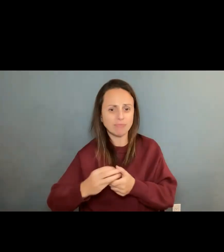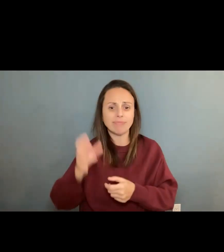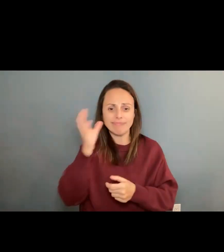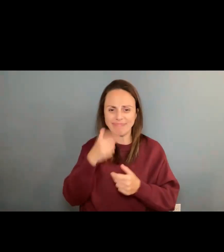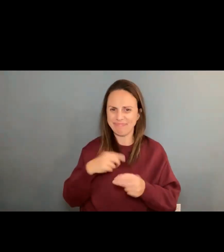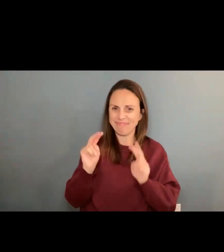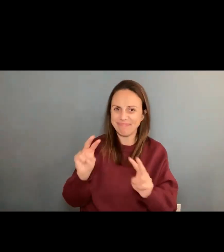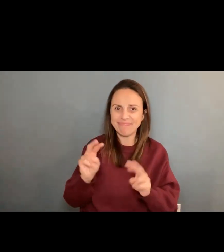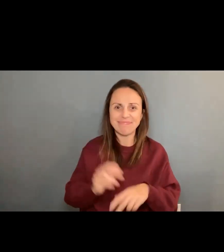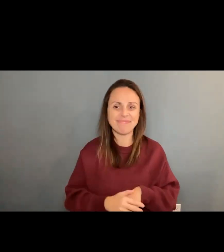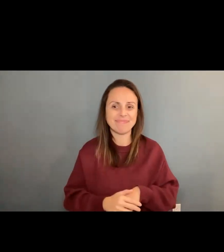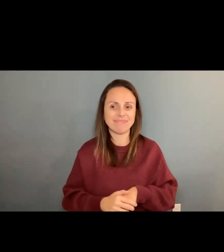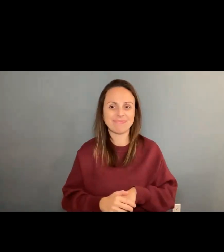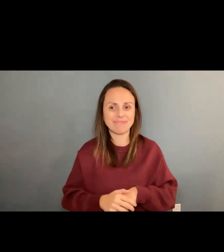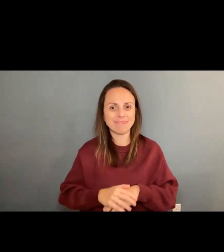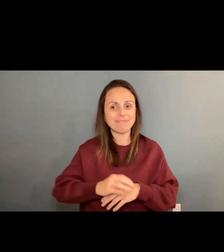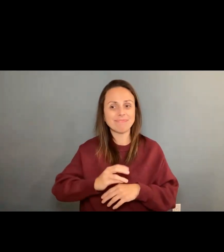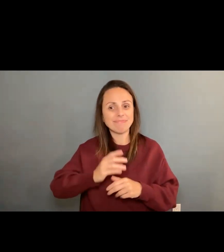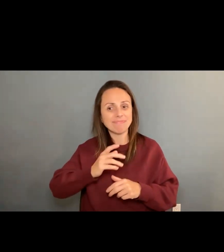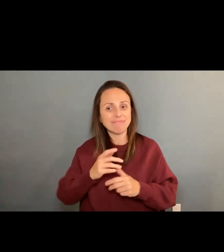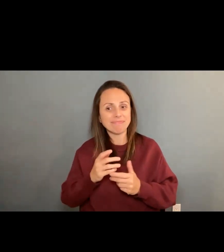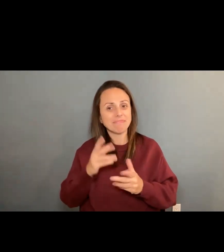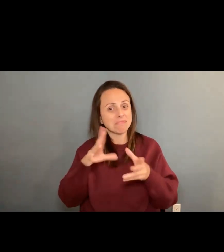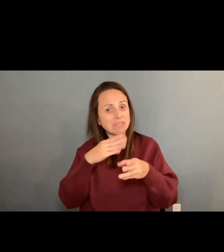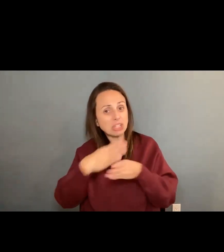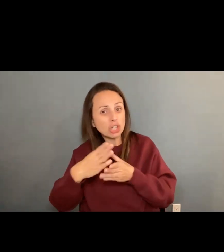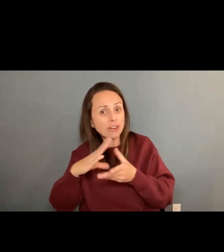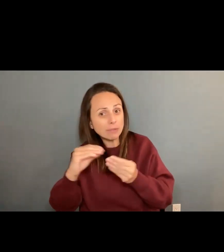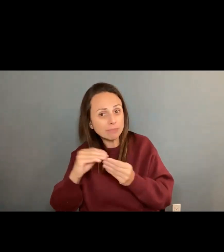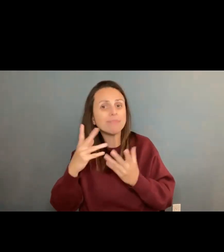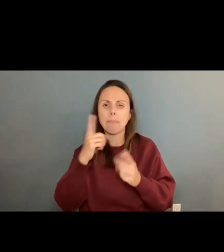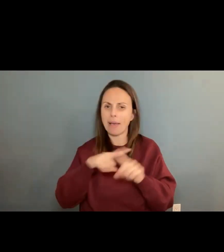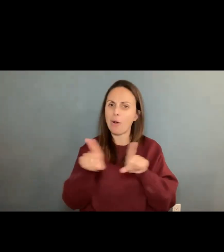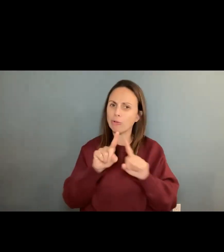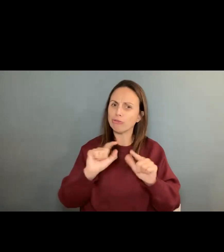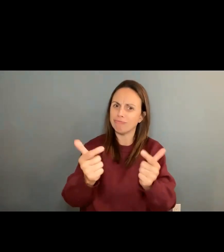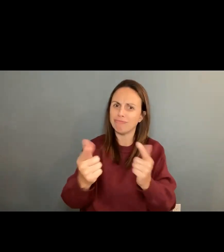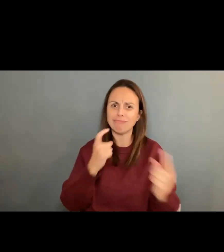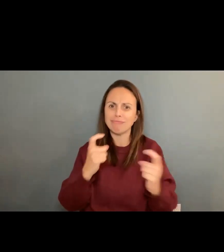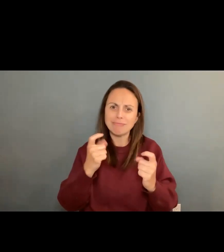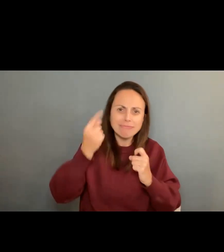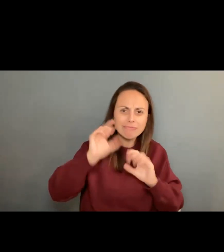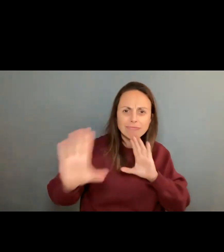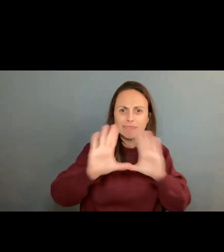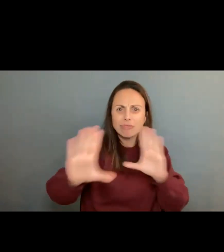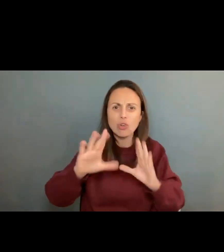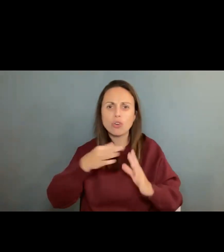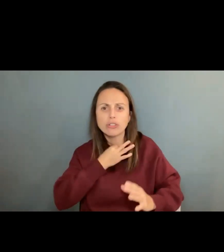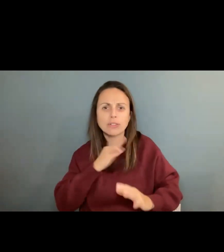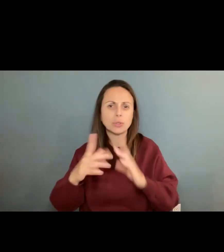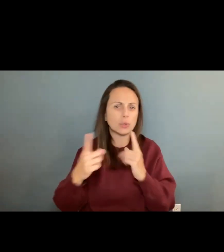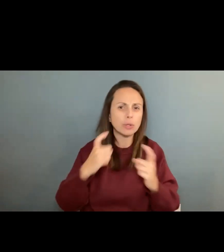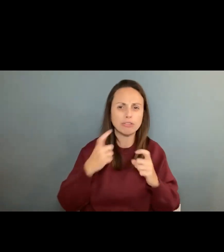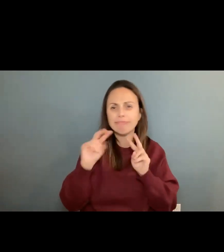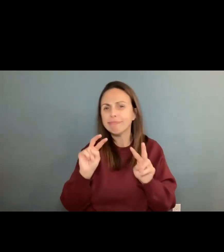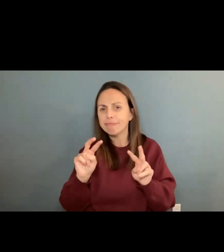forward to not only, give a little bit of the information, but I look forward to learning from you and understanding from you the questions that you may have,